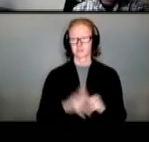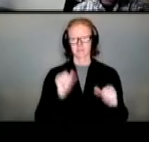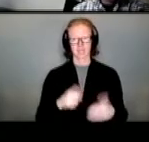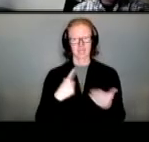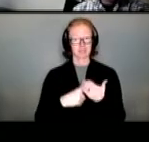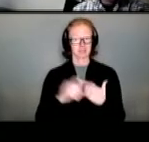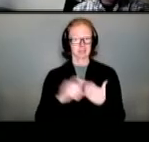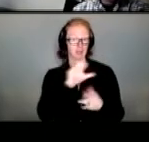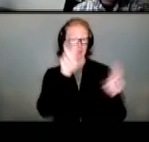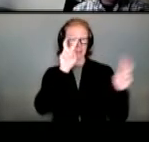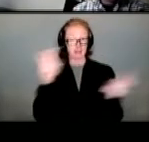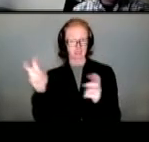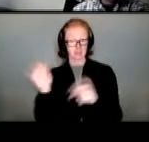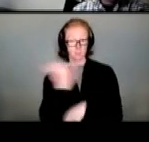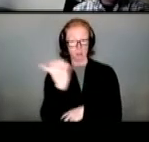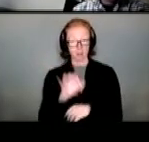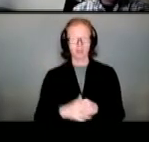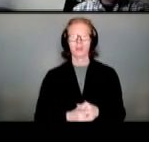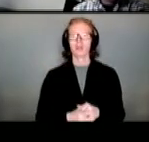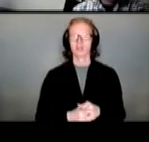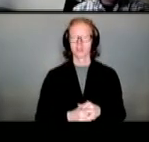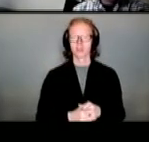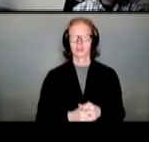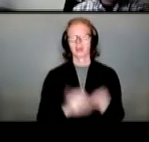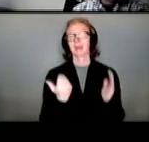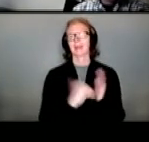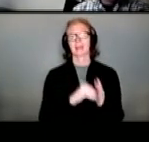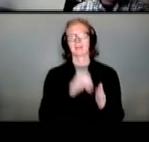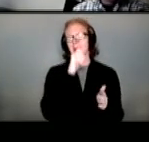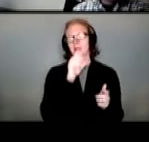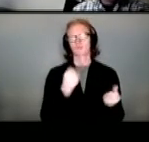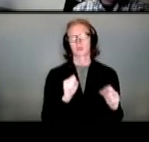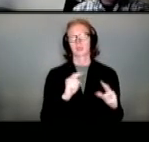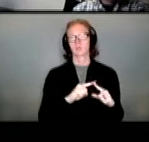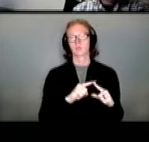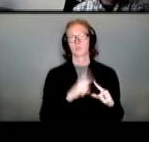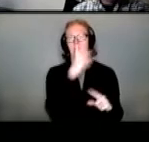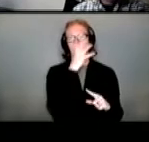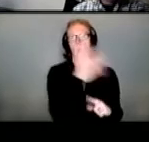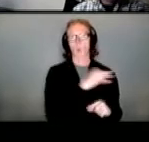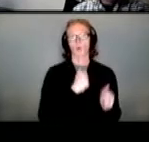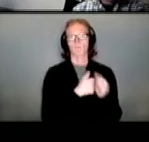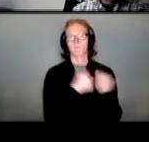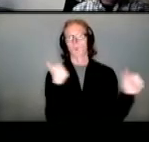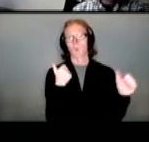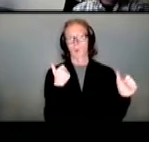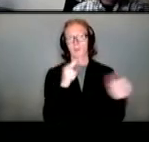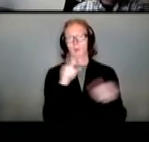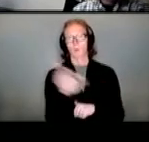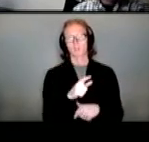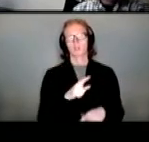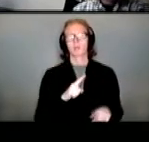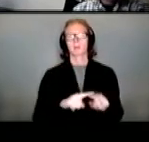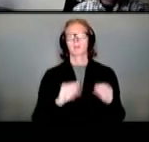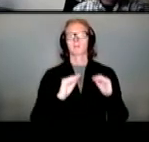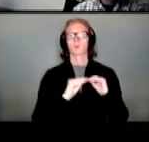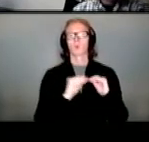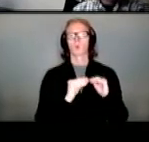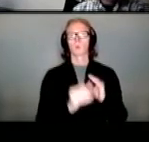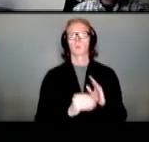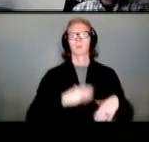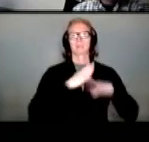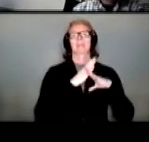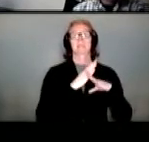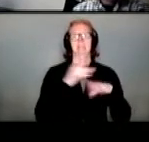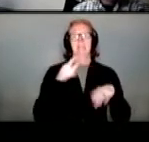other topics as well if you'd like. And again, I'm not trying to be at all evasive. It's more protecting our position